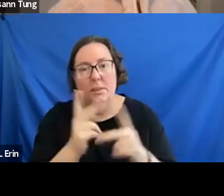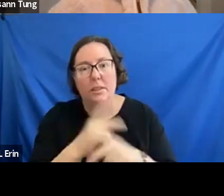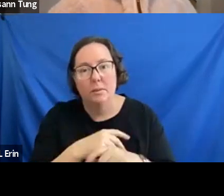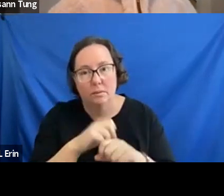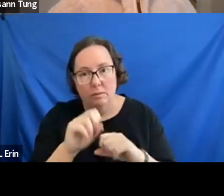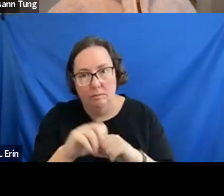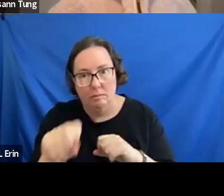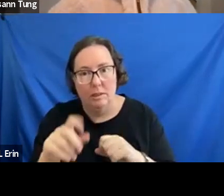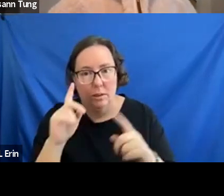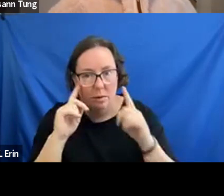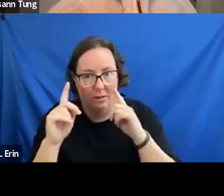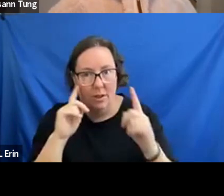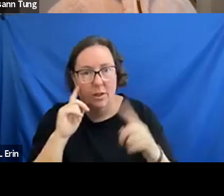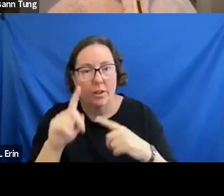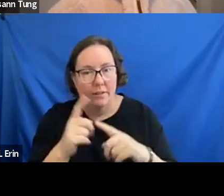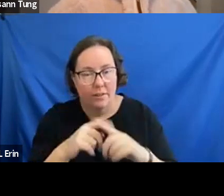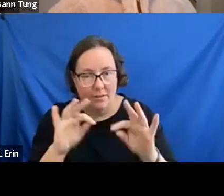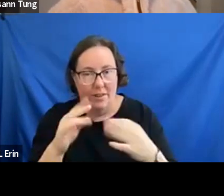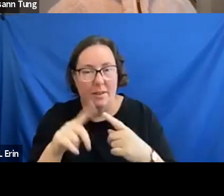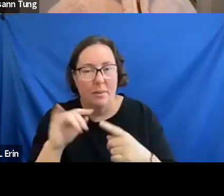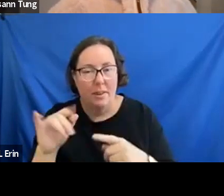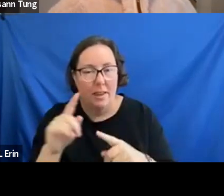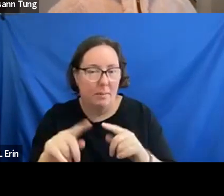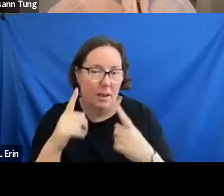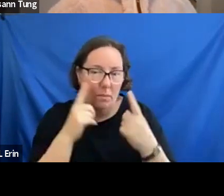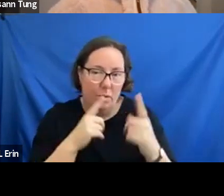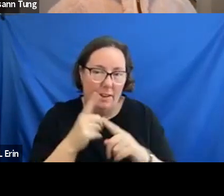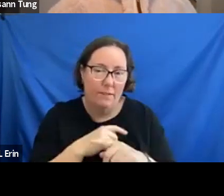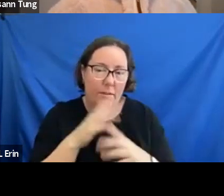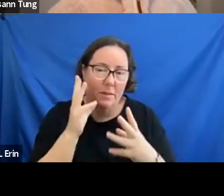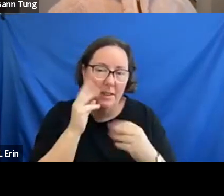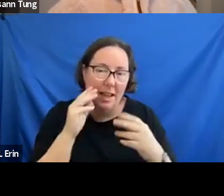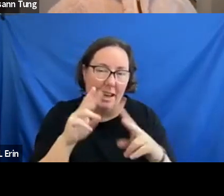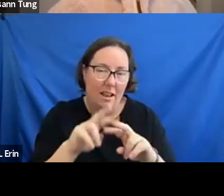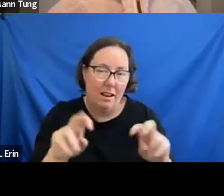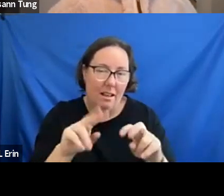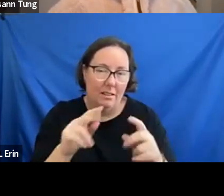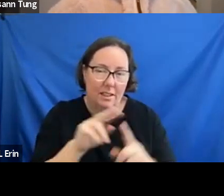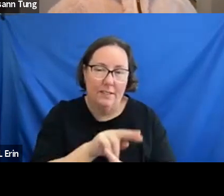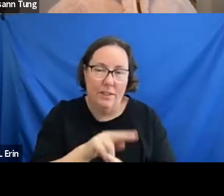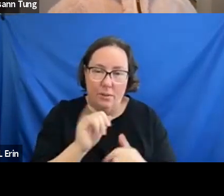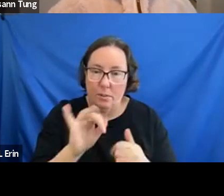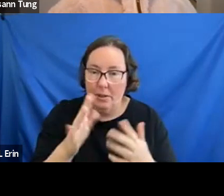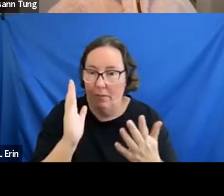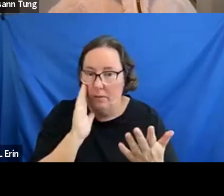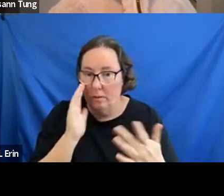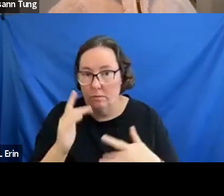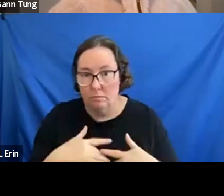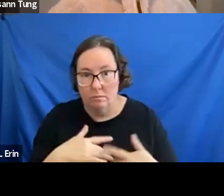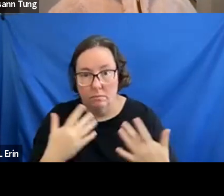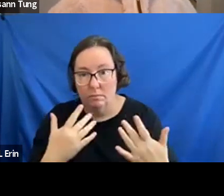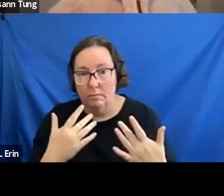we've heard from families about. So just wondering from a data analysis perspective, if you have kind of